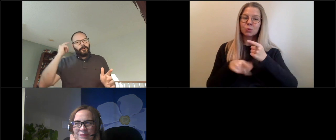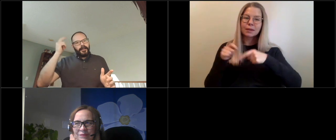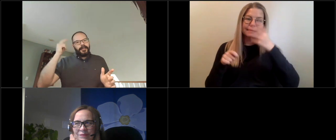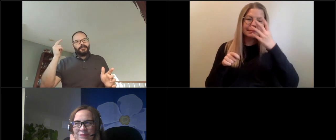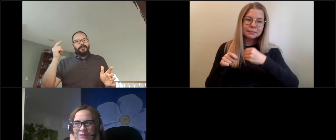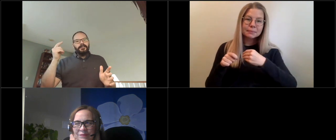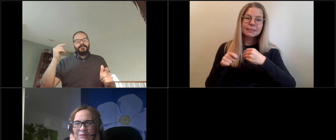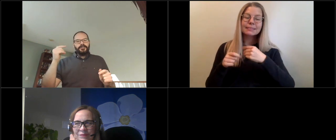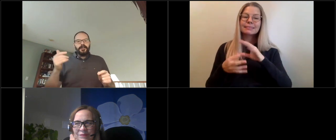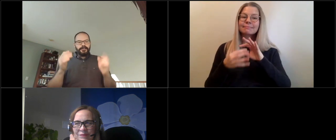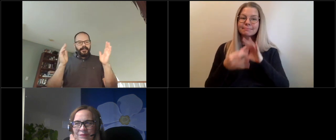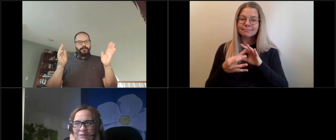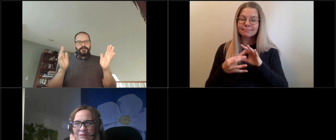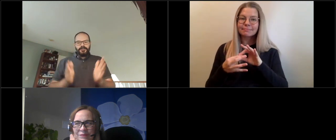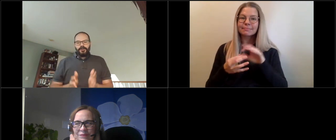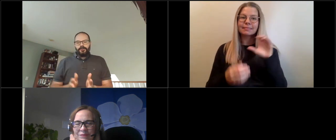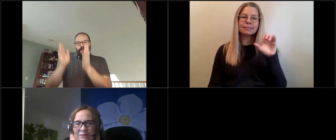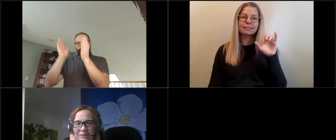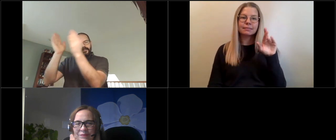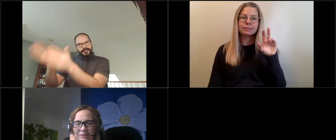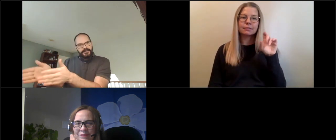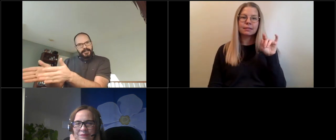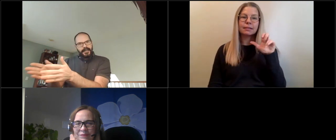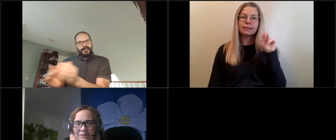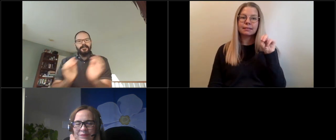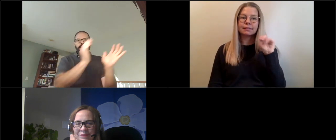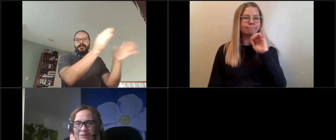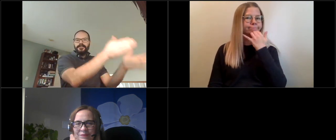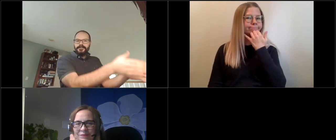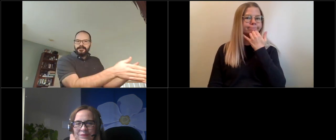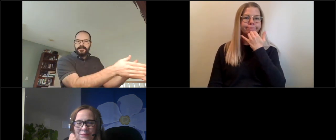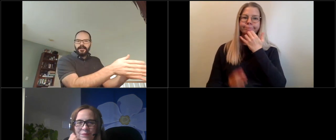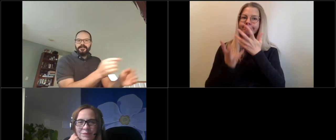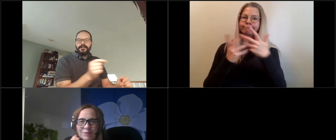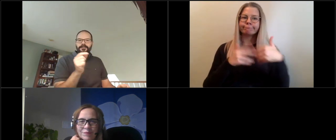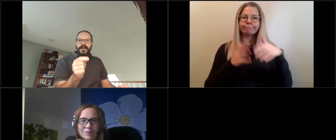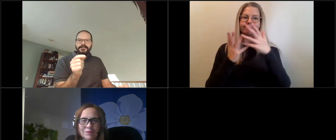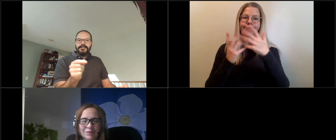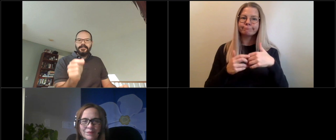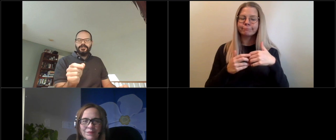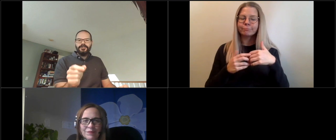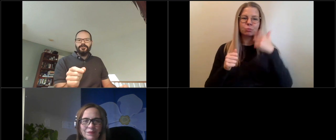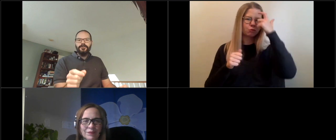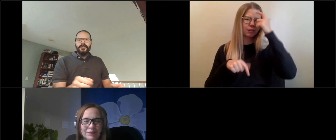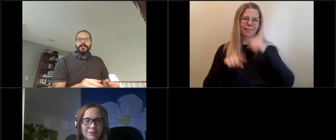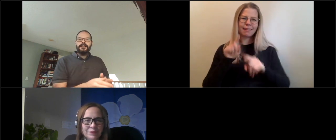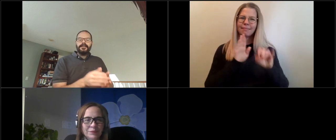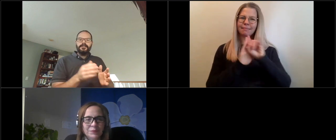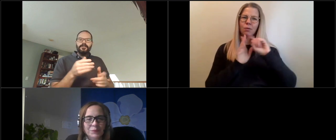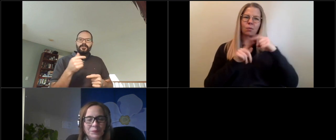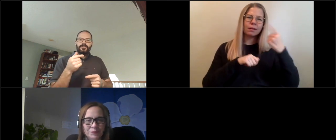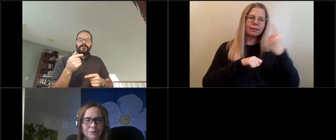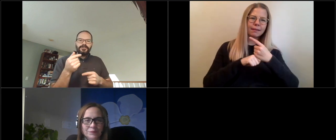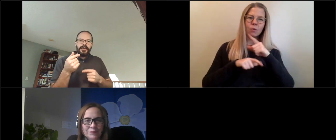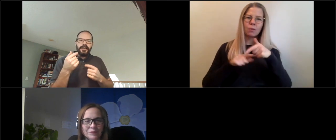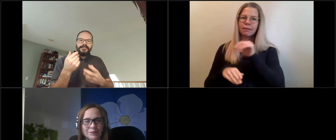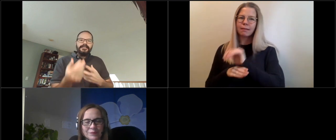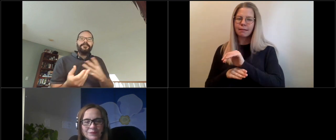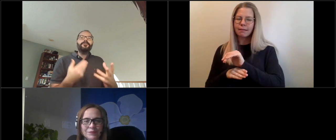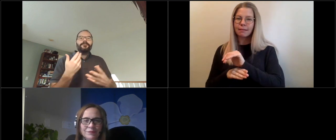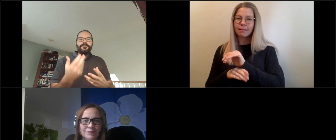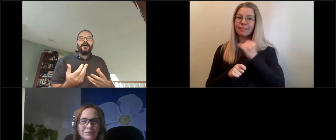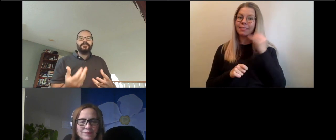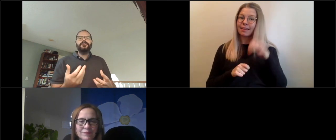your brain is not able to know this is day and this is night, if that's an issue, then there's